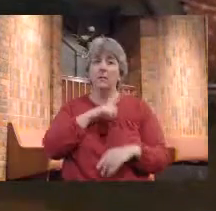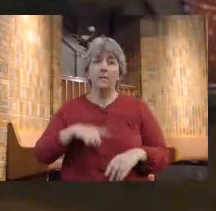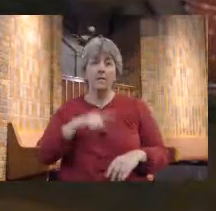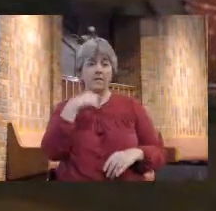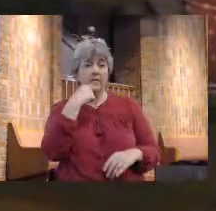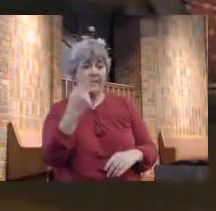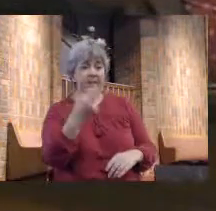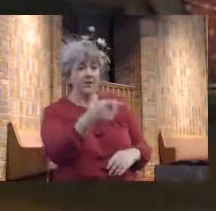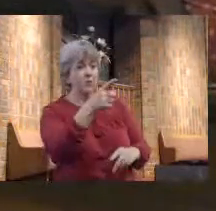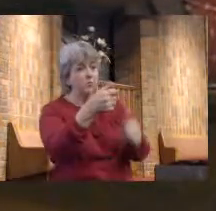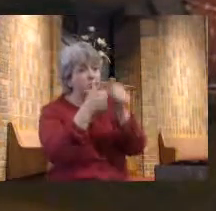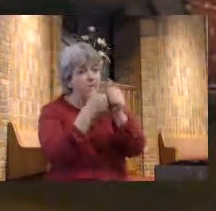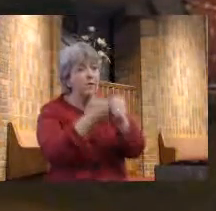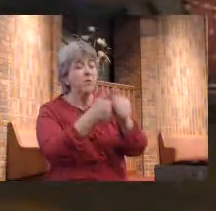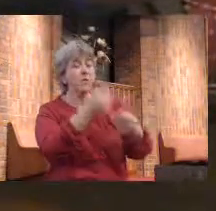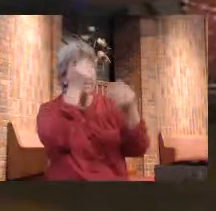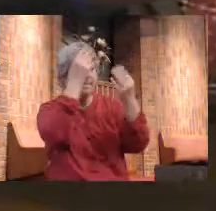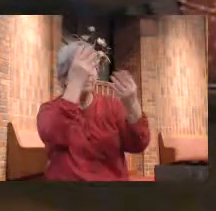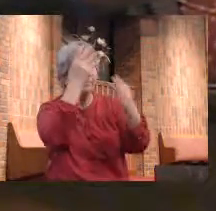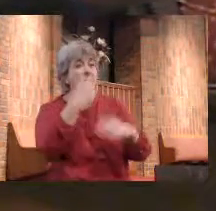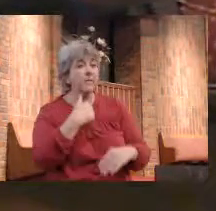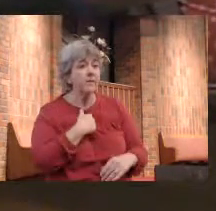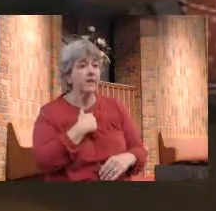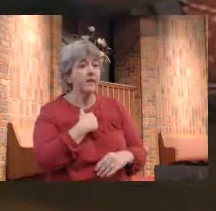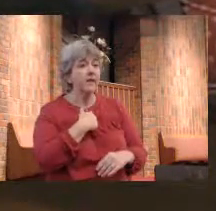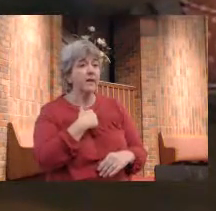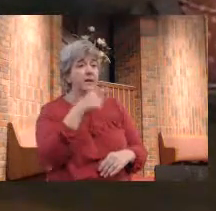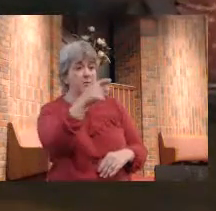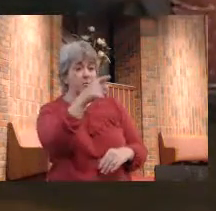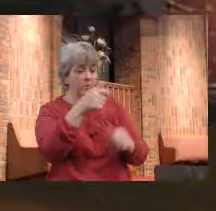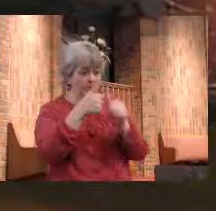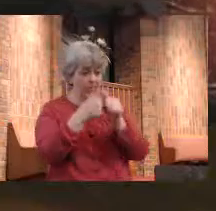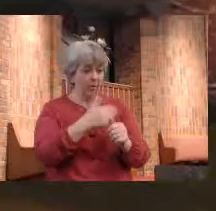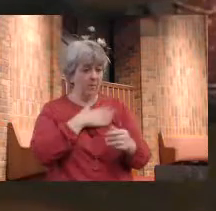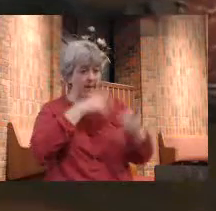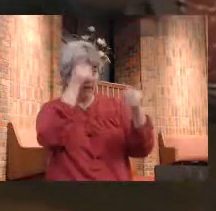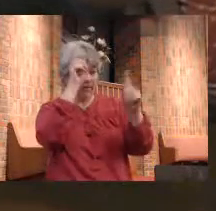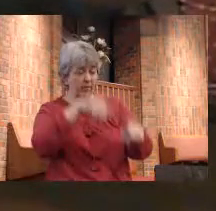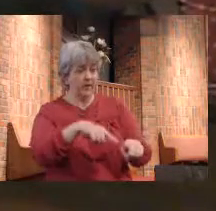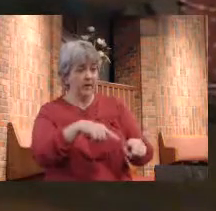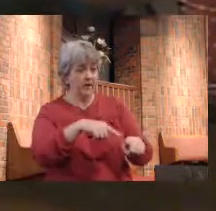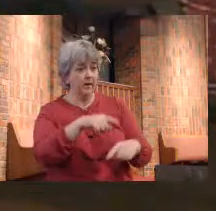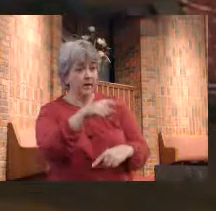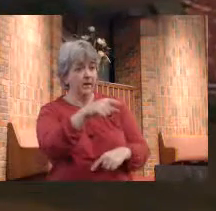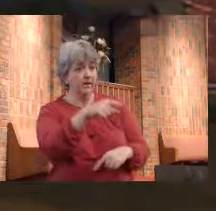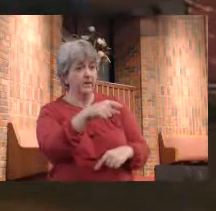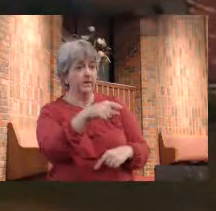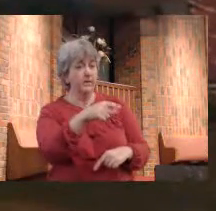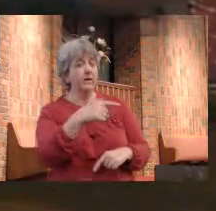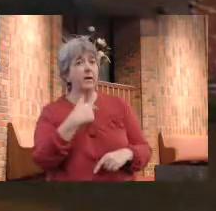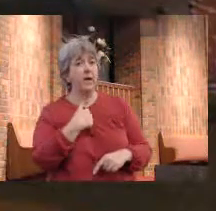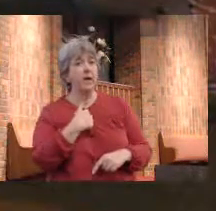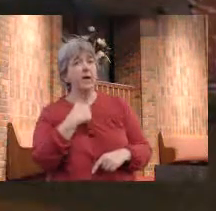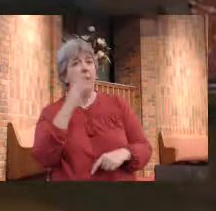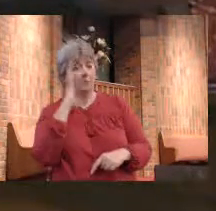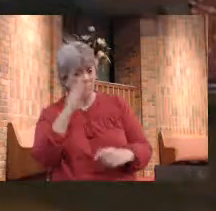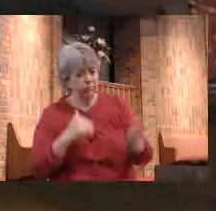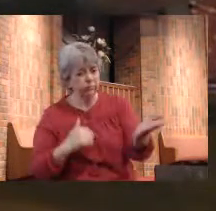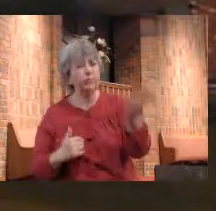Sabbath, and who chooses what pleases me and holds fast my covenant, even to them I will give in my